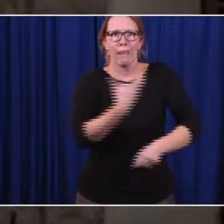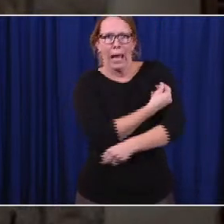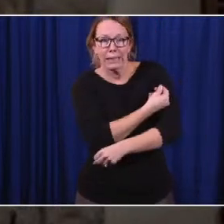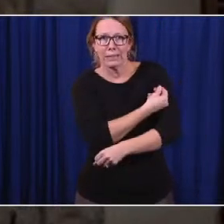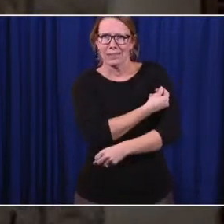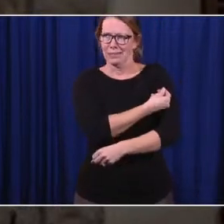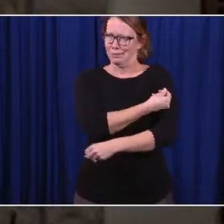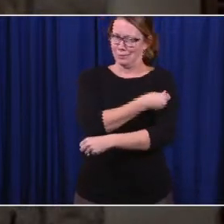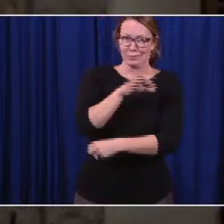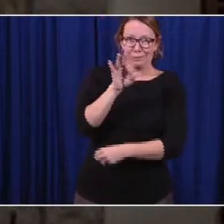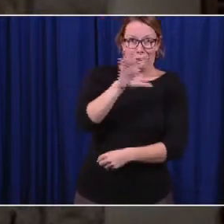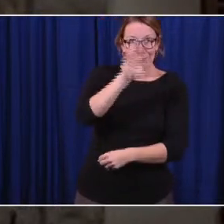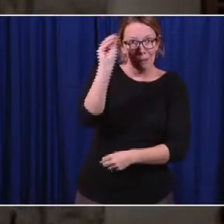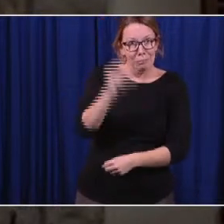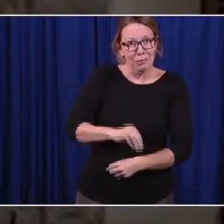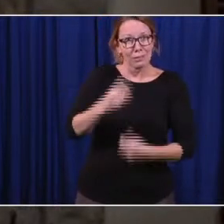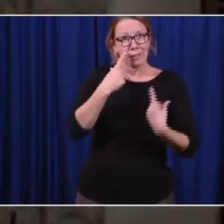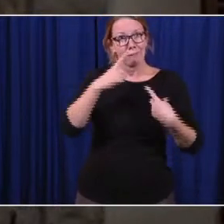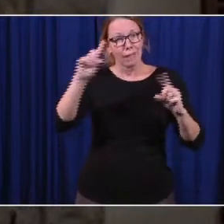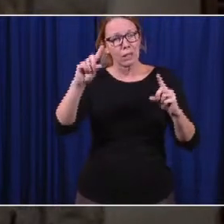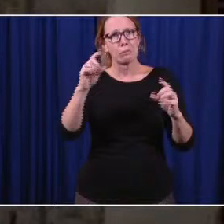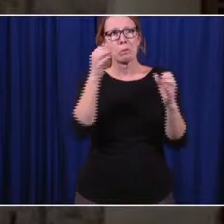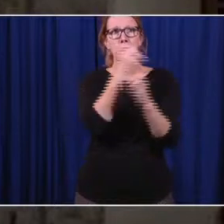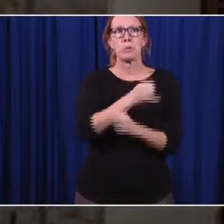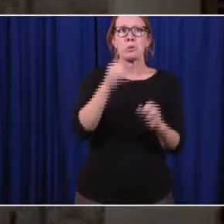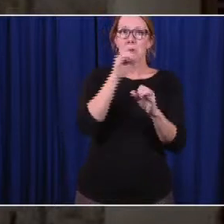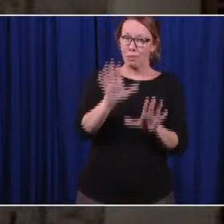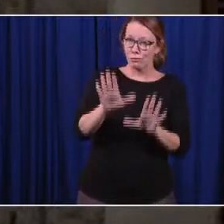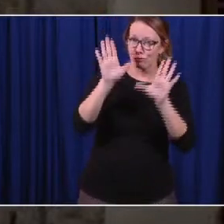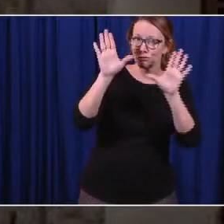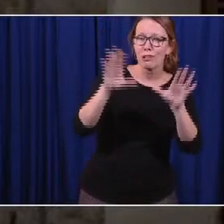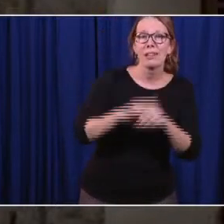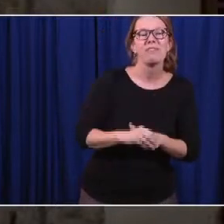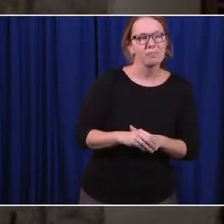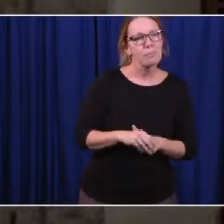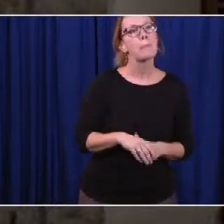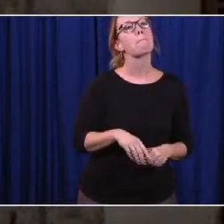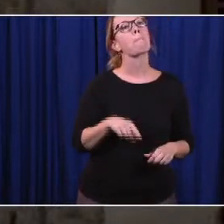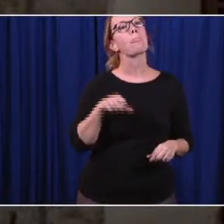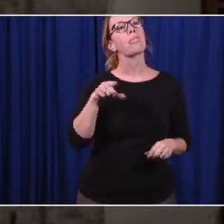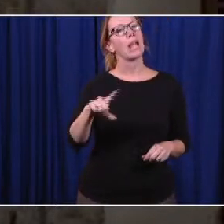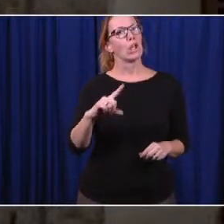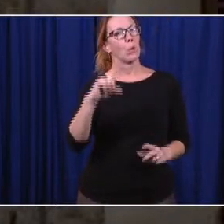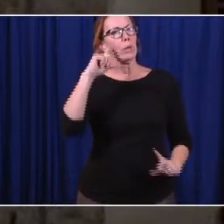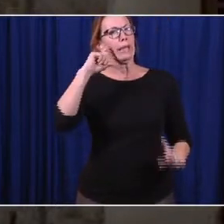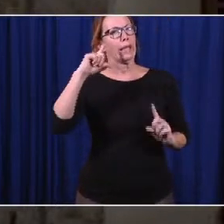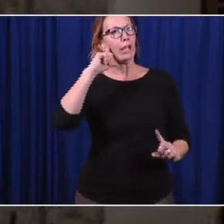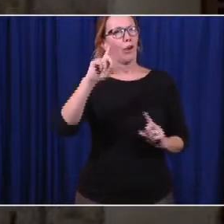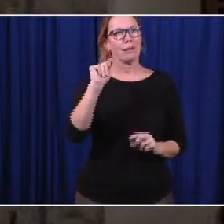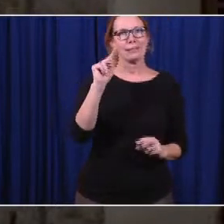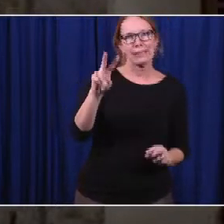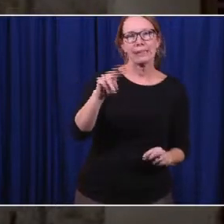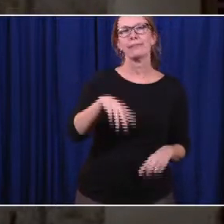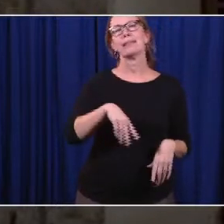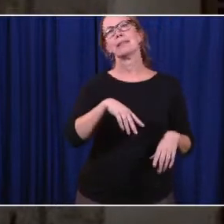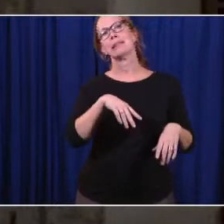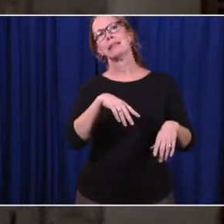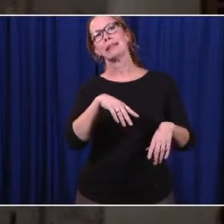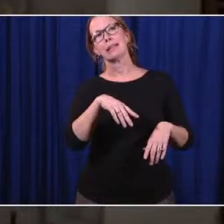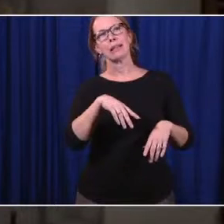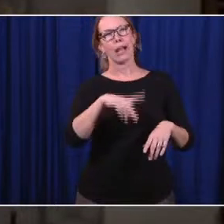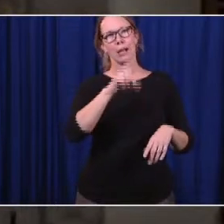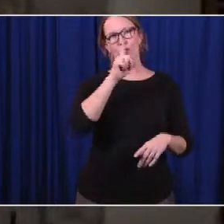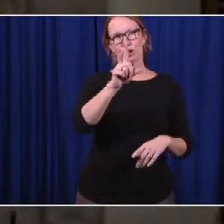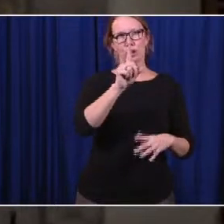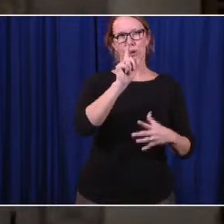this effective. And he went out of his way, and you'll hear this on TV at different points, I'm